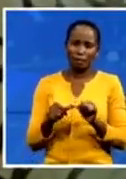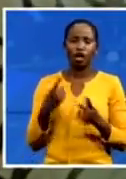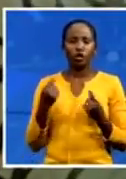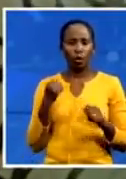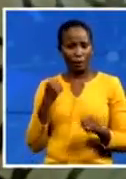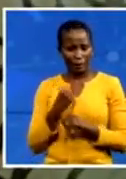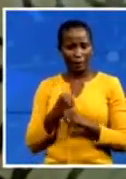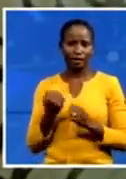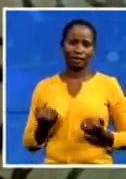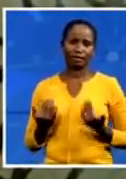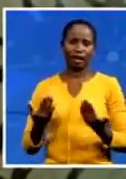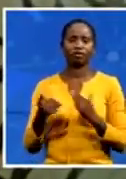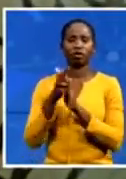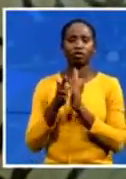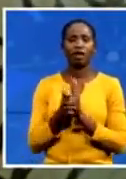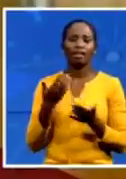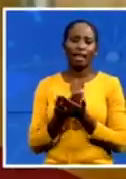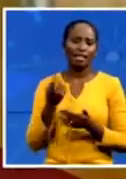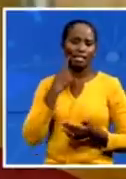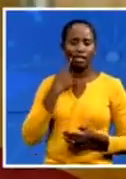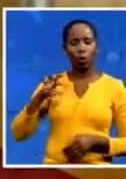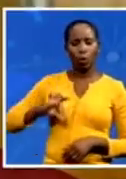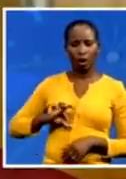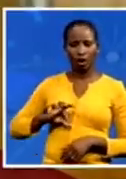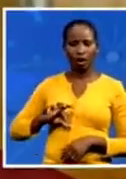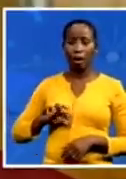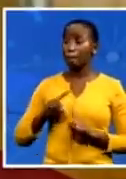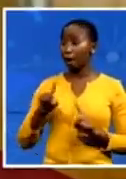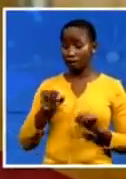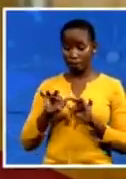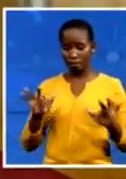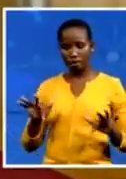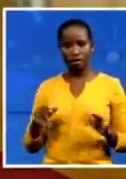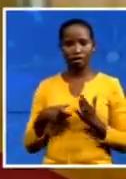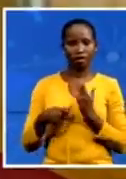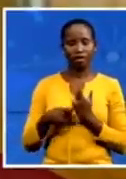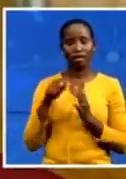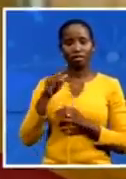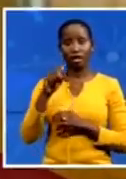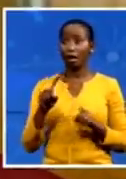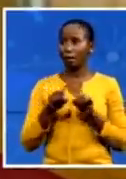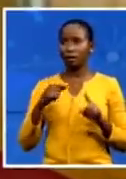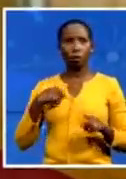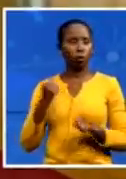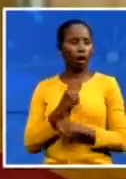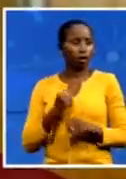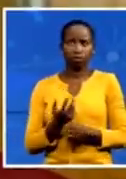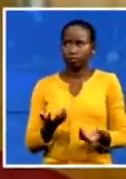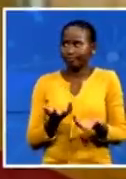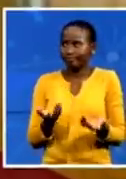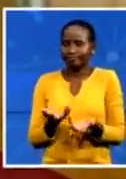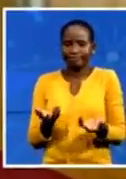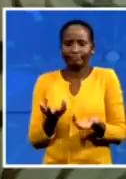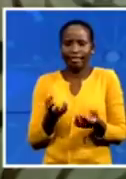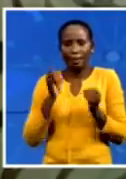the hard-working taxpayers when I'm not fulfilling my potential. I think that there's other avenues, and I take nothing away from